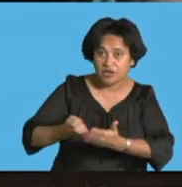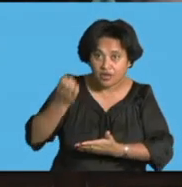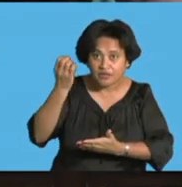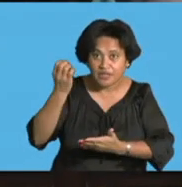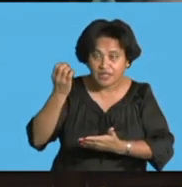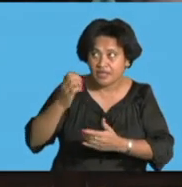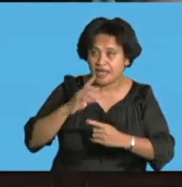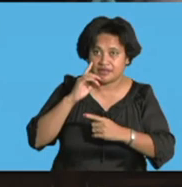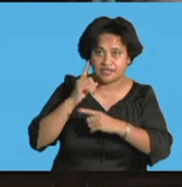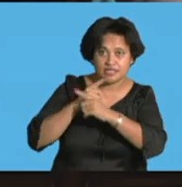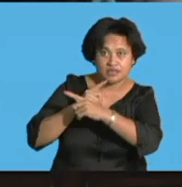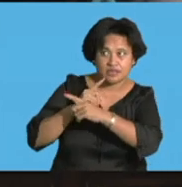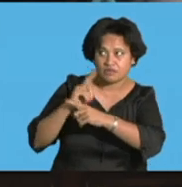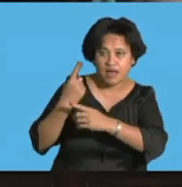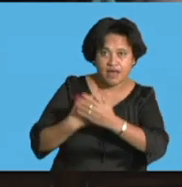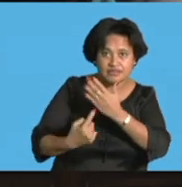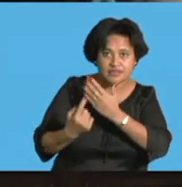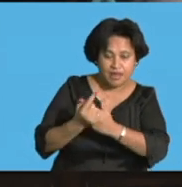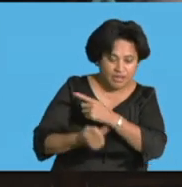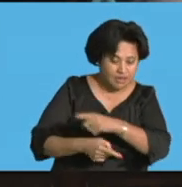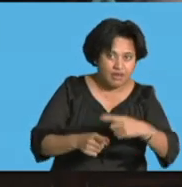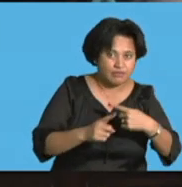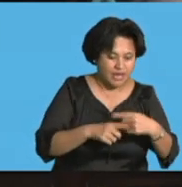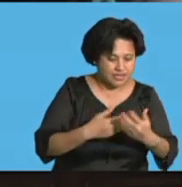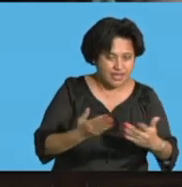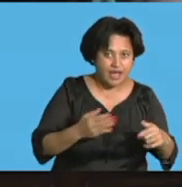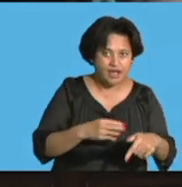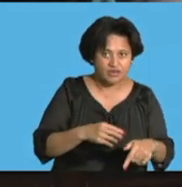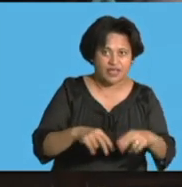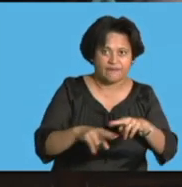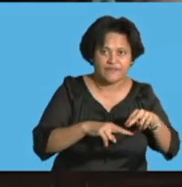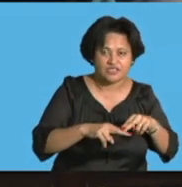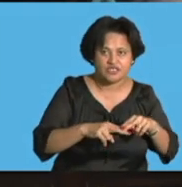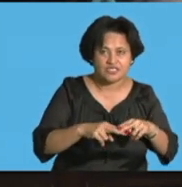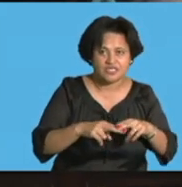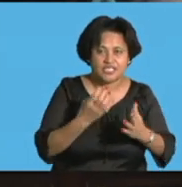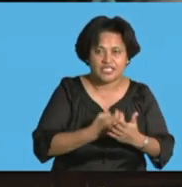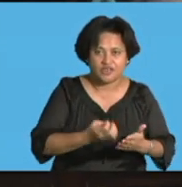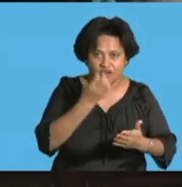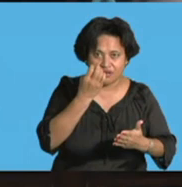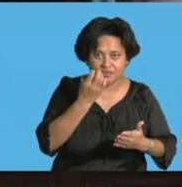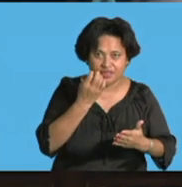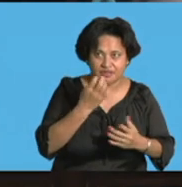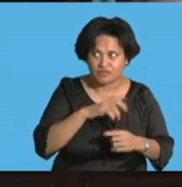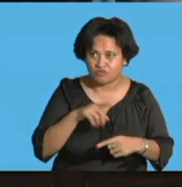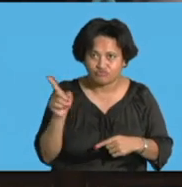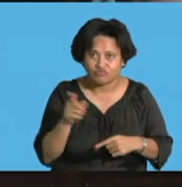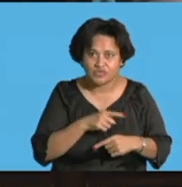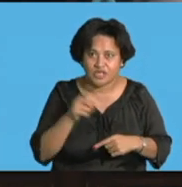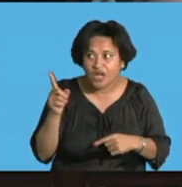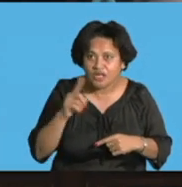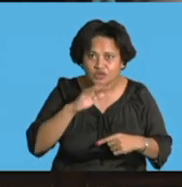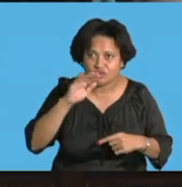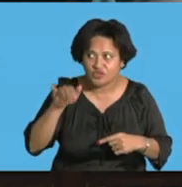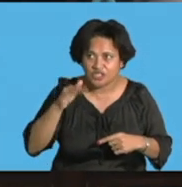few years and how its impact will affect our national economy. By keeping a pulse on